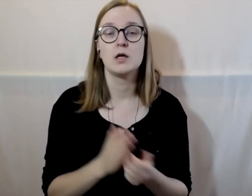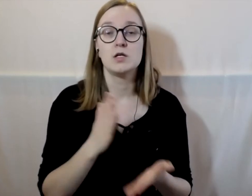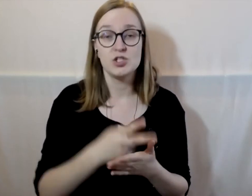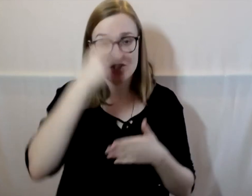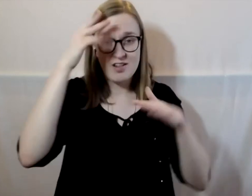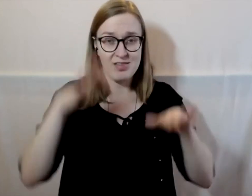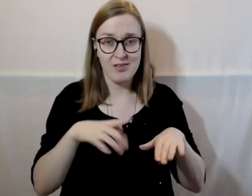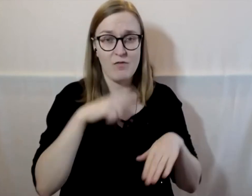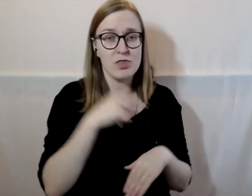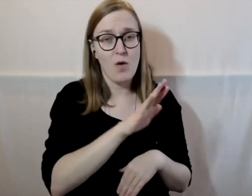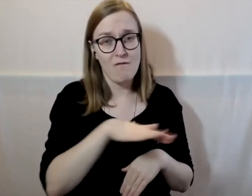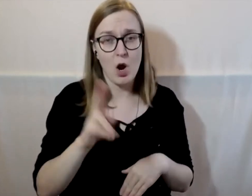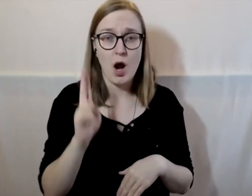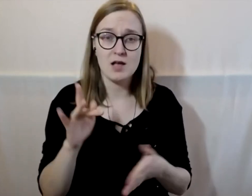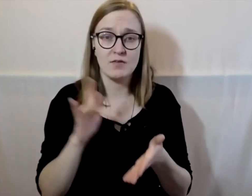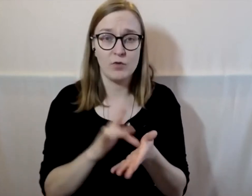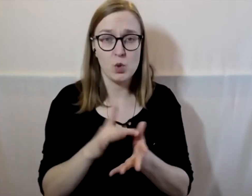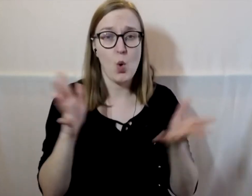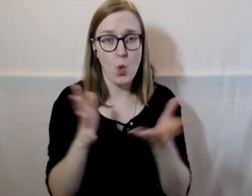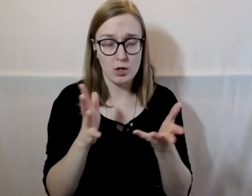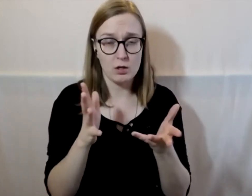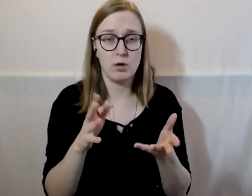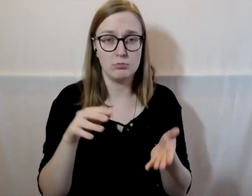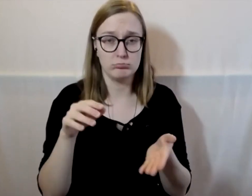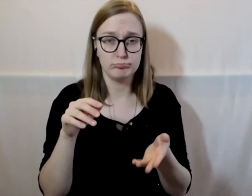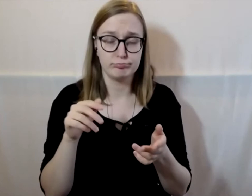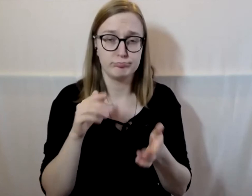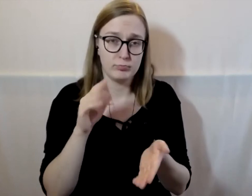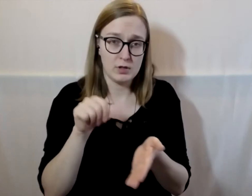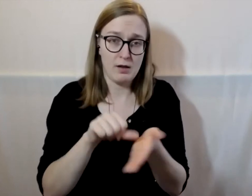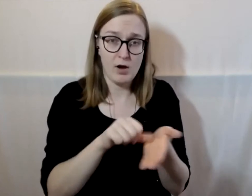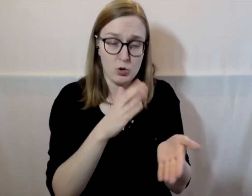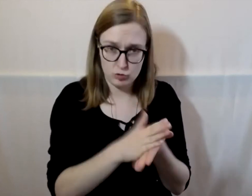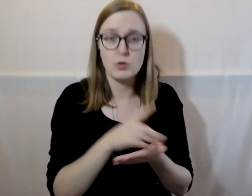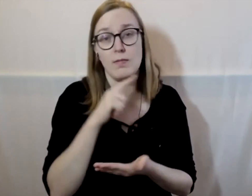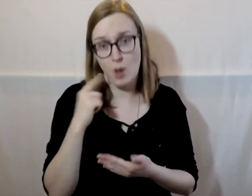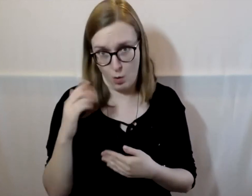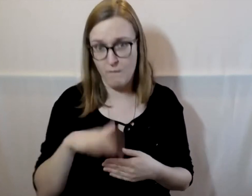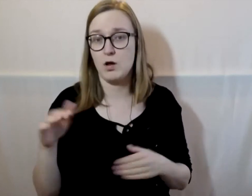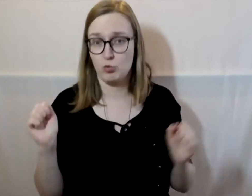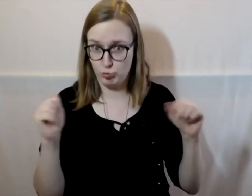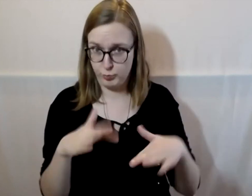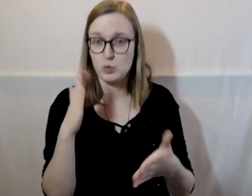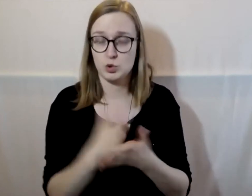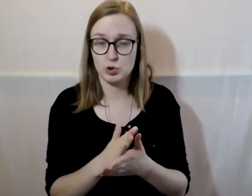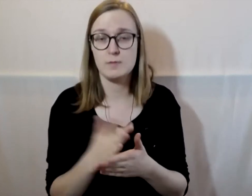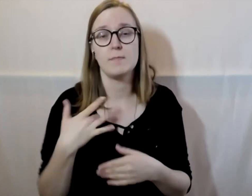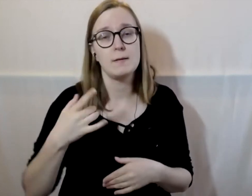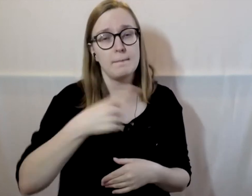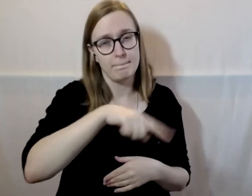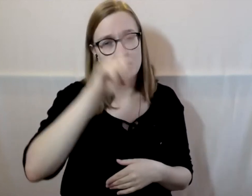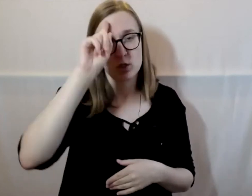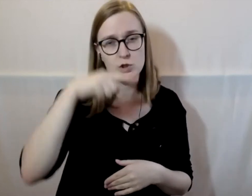is very huge, and as you may know, we don't have